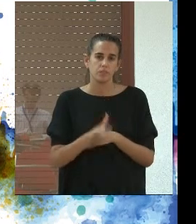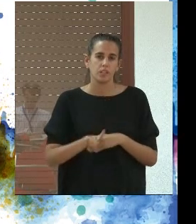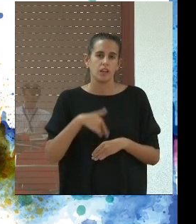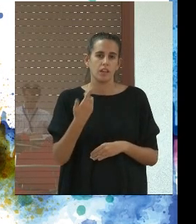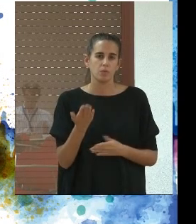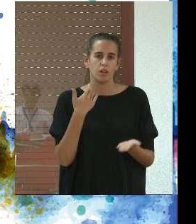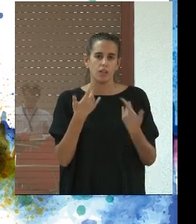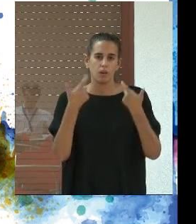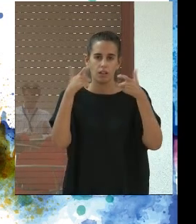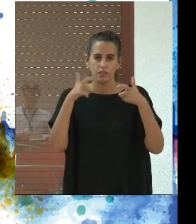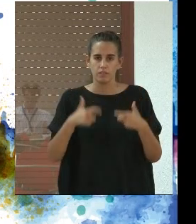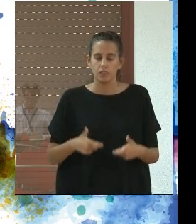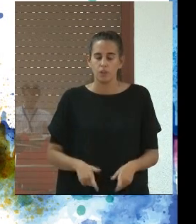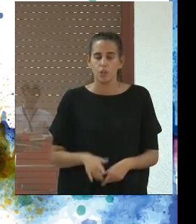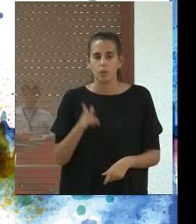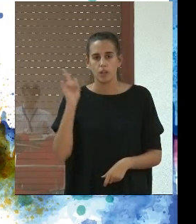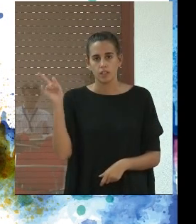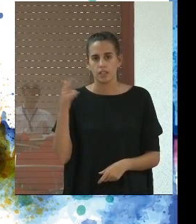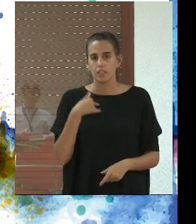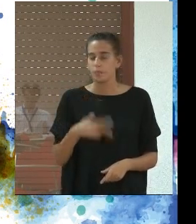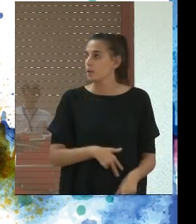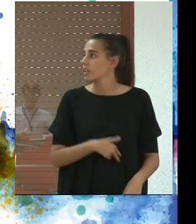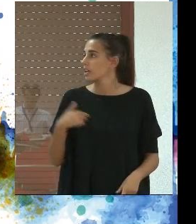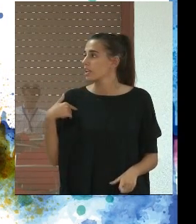These are the strategies that we've used.